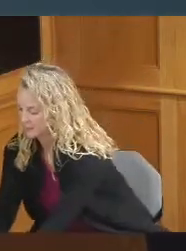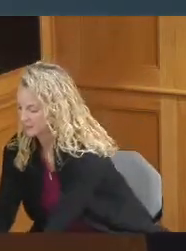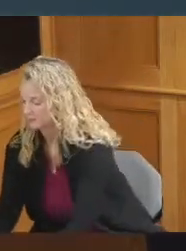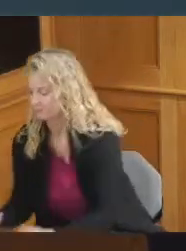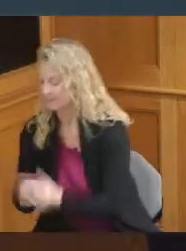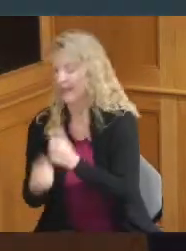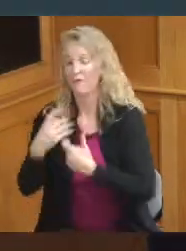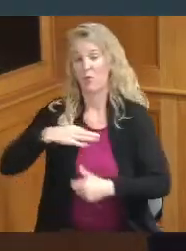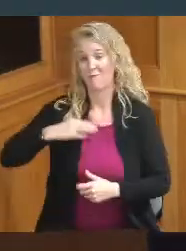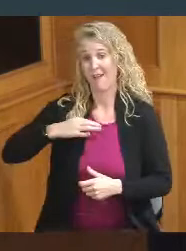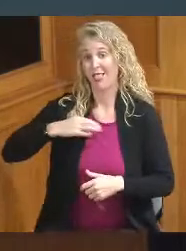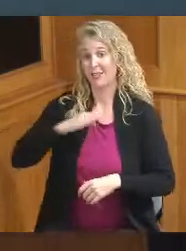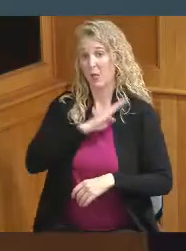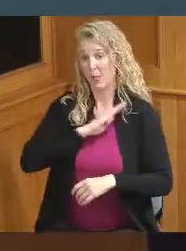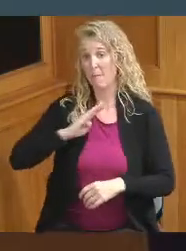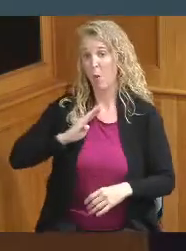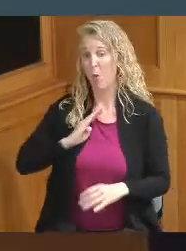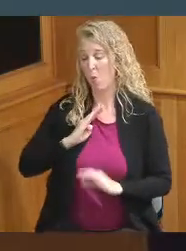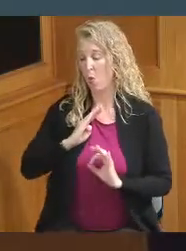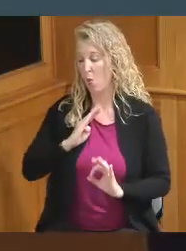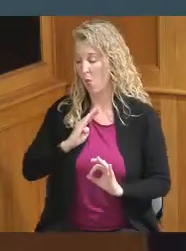on our boards.